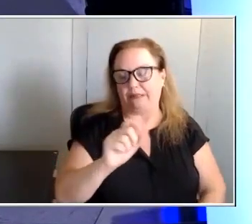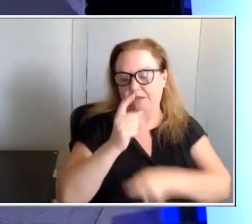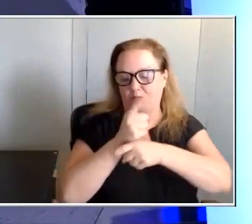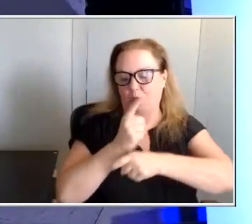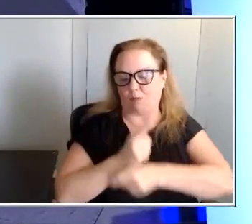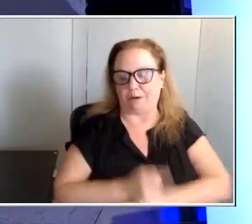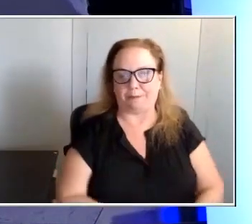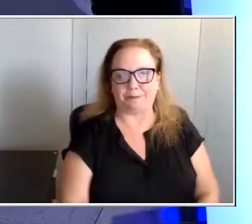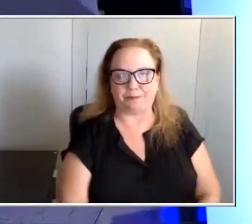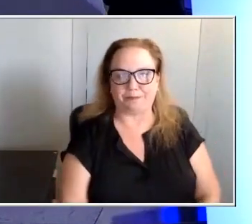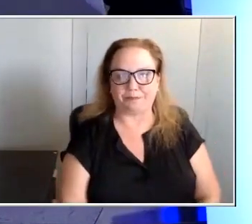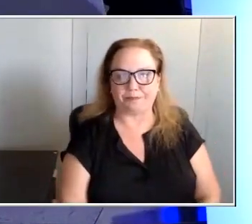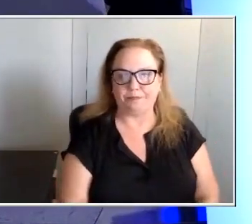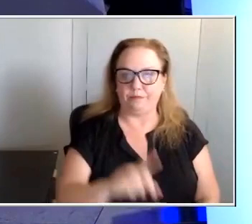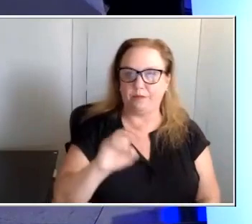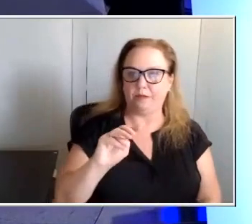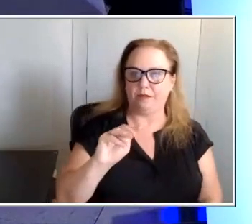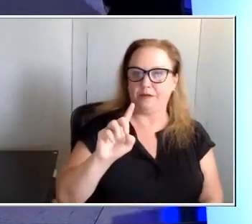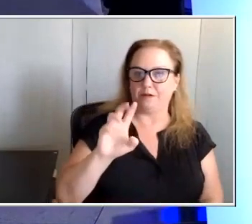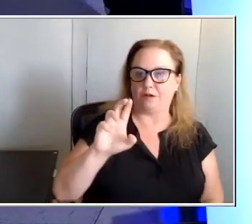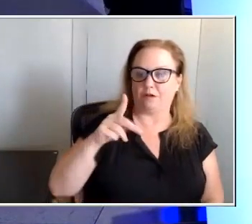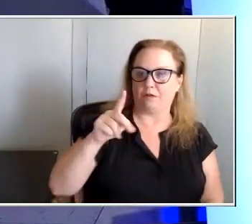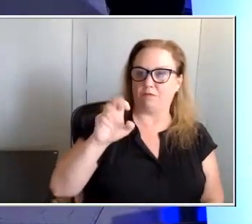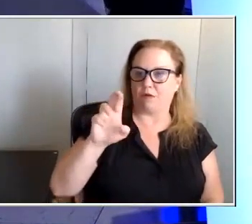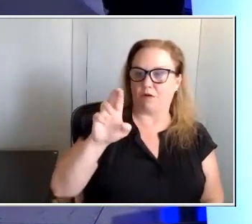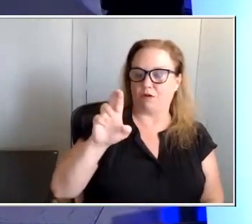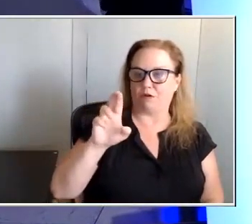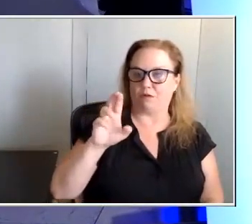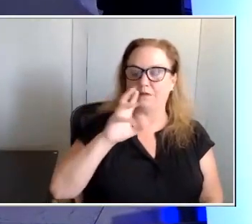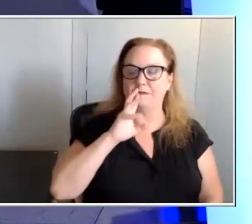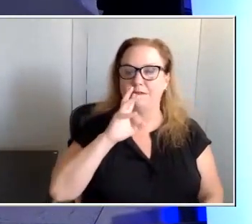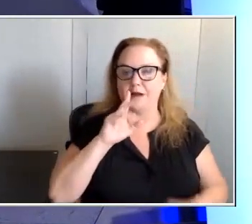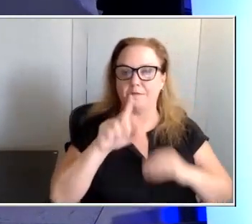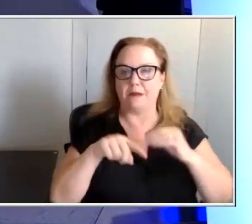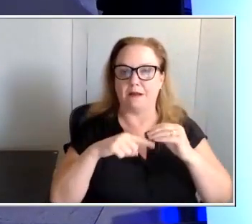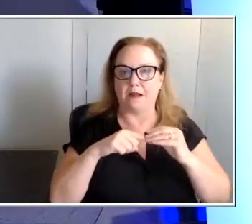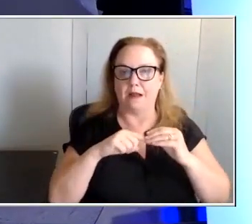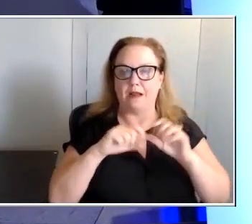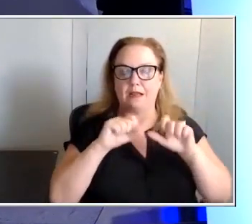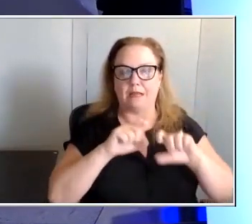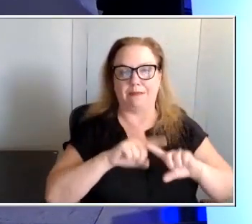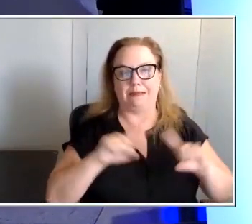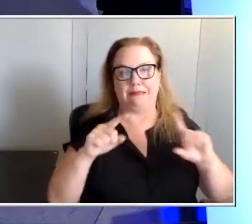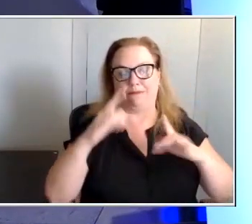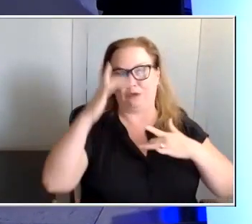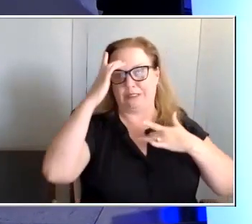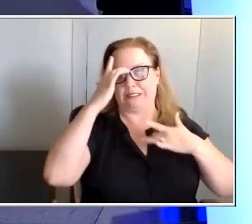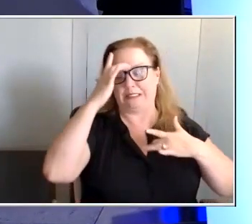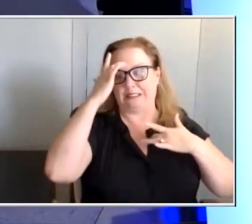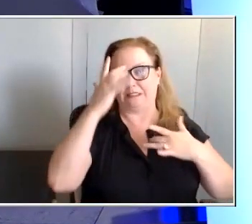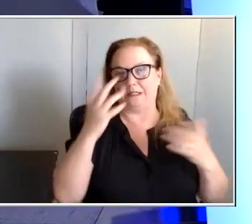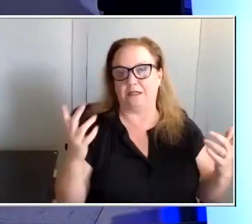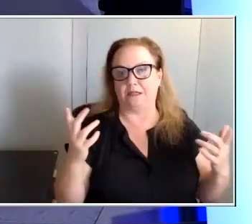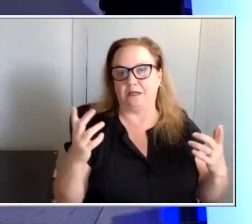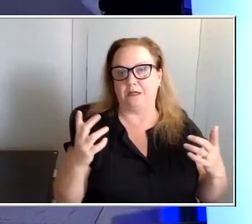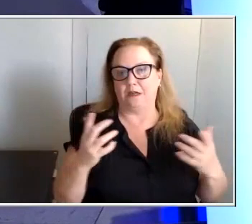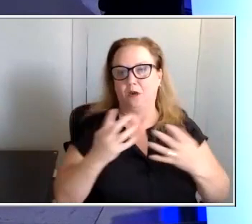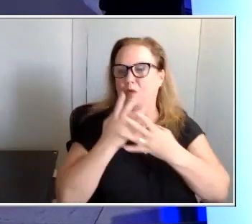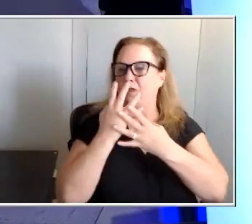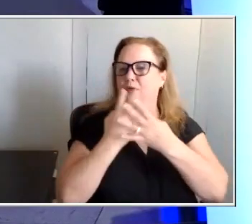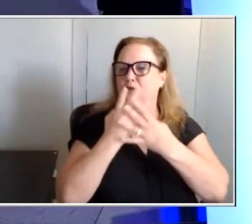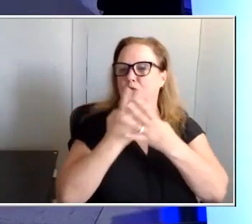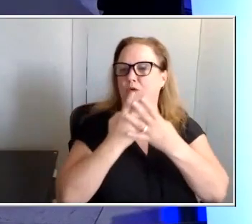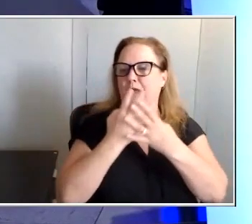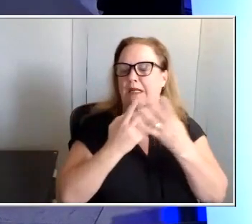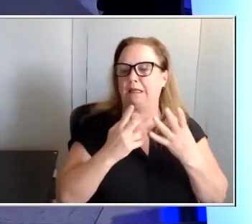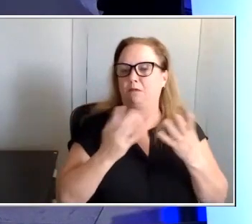Dr. Parker, we talk about this a little bit, and we talk about how it can be different diseases. First of all, What are some of the screening things we're suggesting people